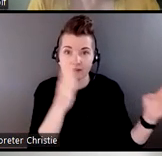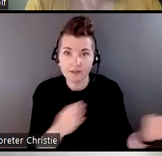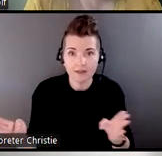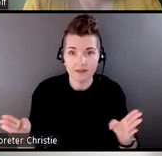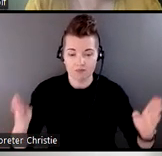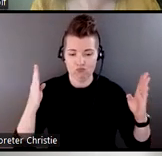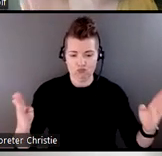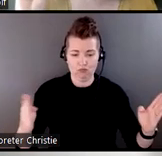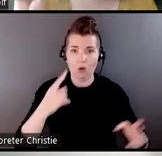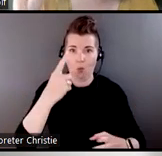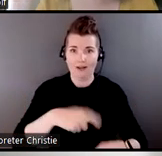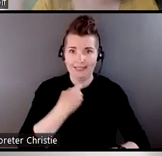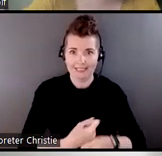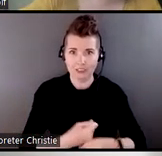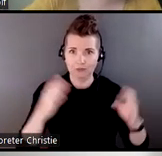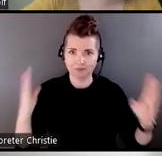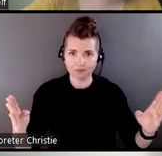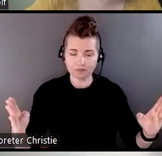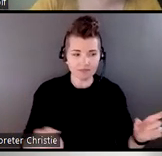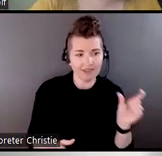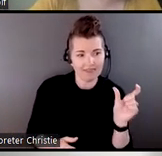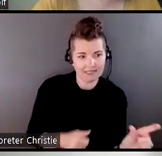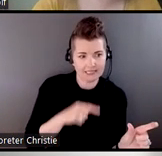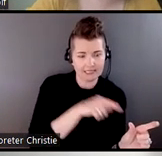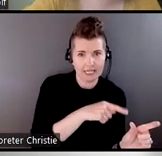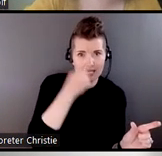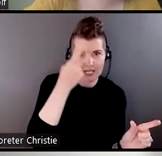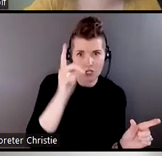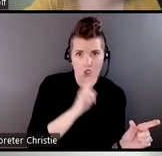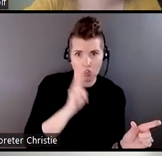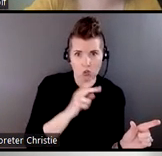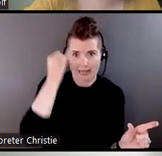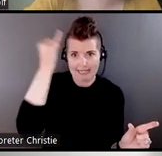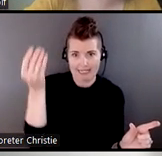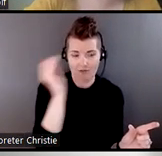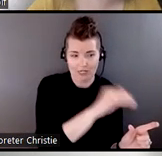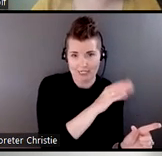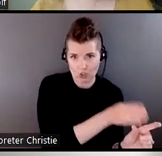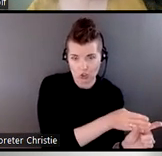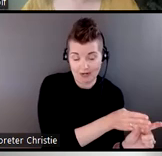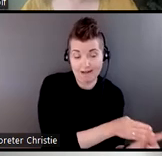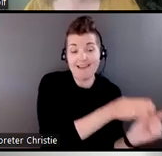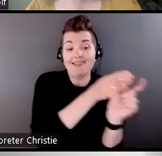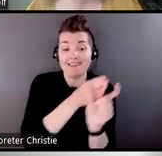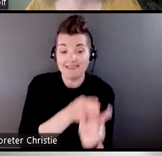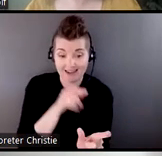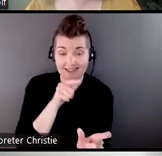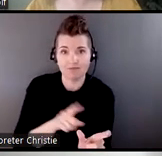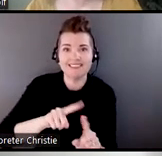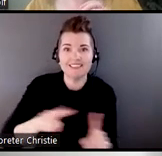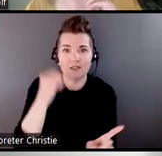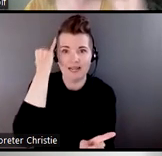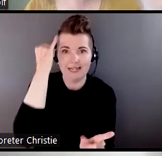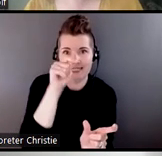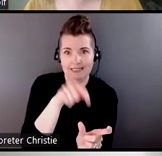going to do this thing, let's use this neat idea for this particular event, but we'll use a different